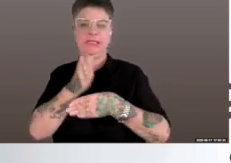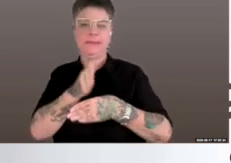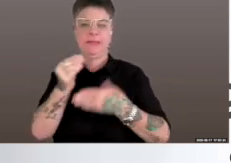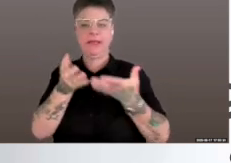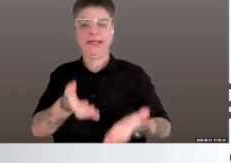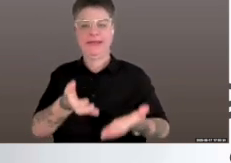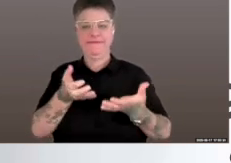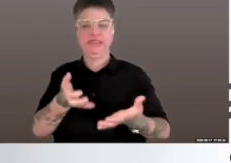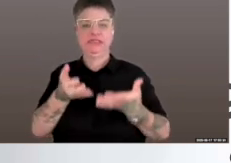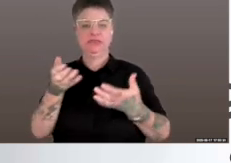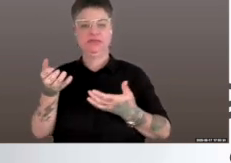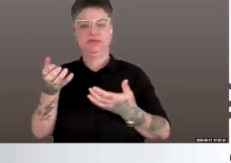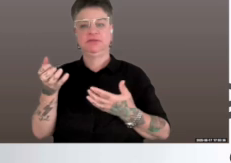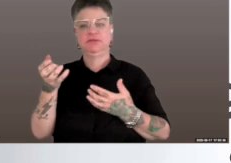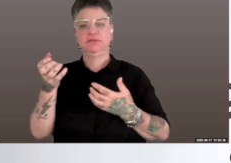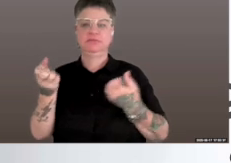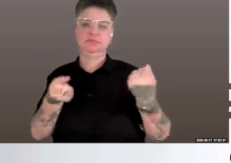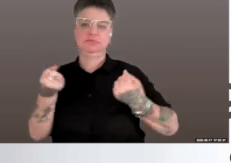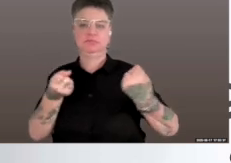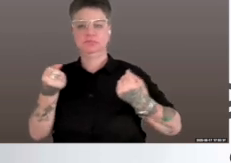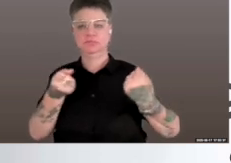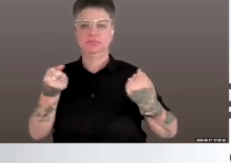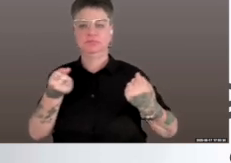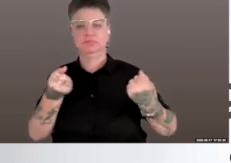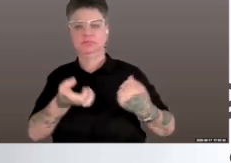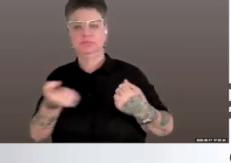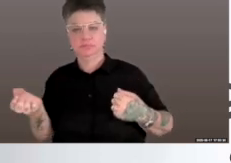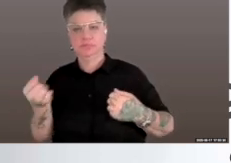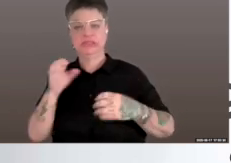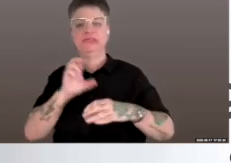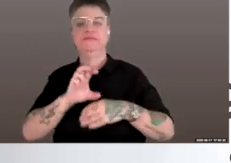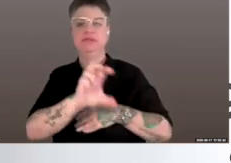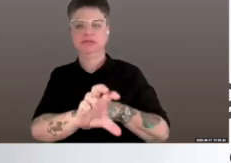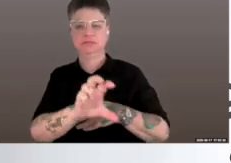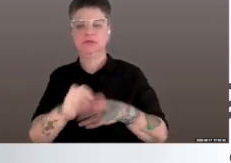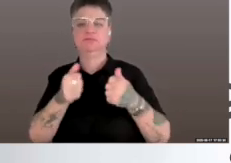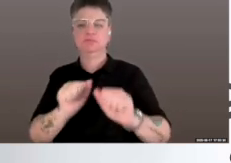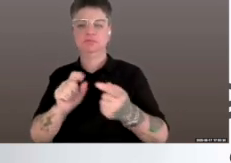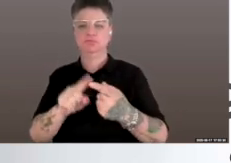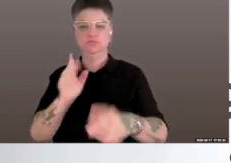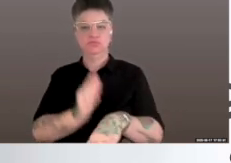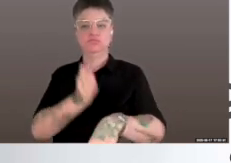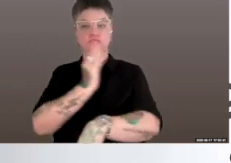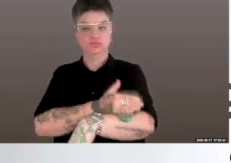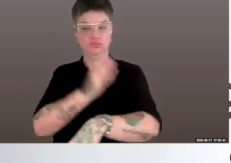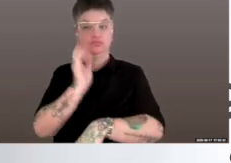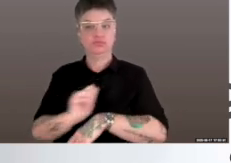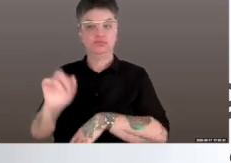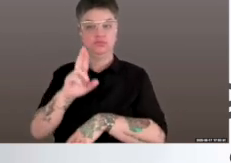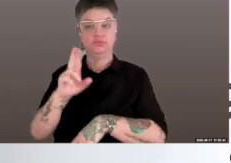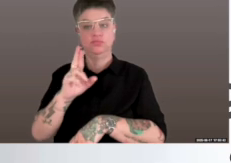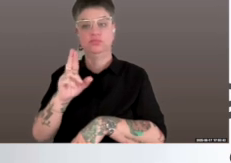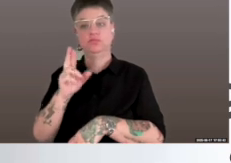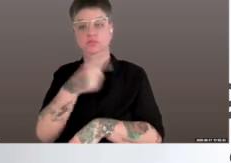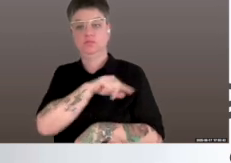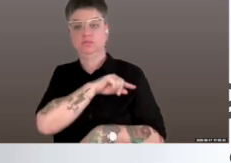guidance document for clean transportation incentives funding, that being from low carbon transportation investments and the Air Quality